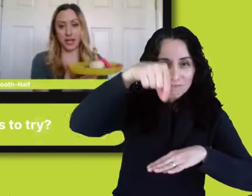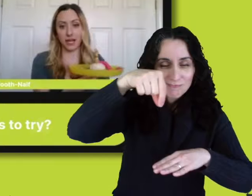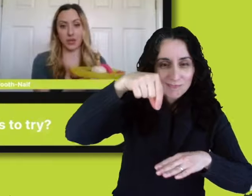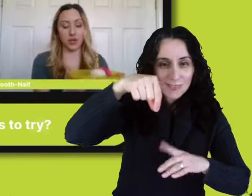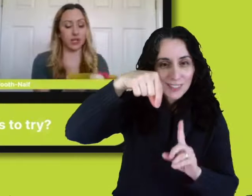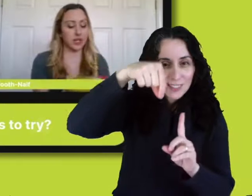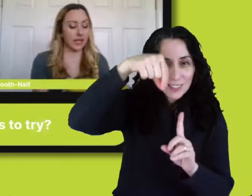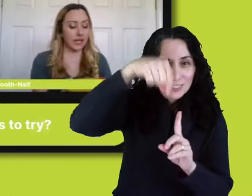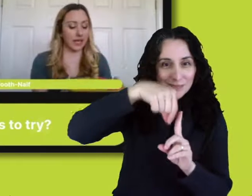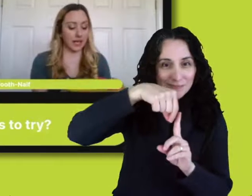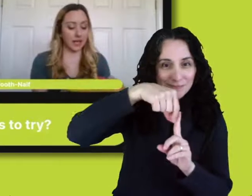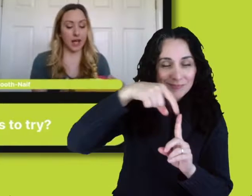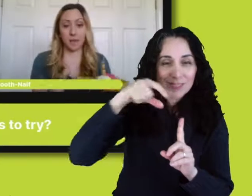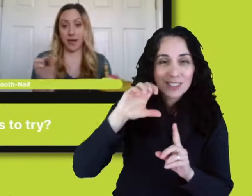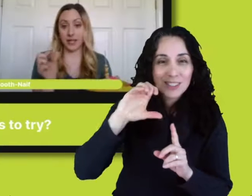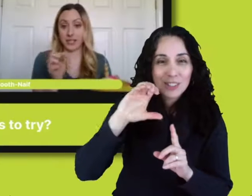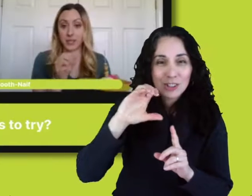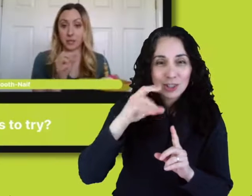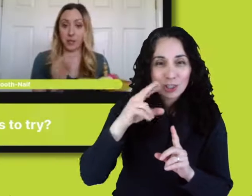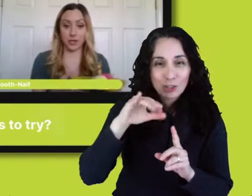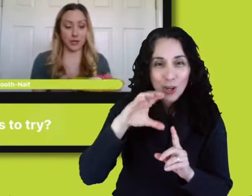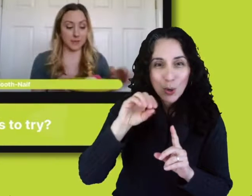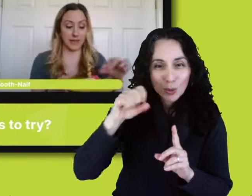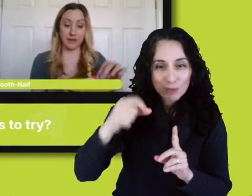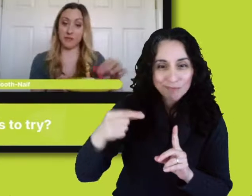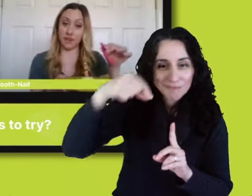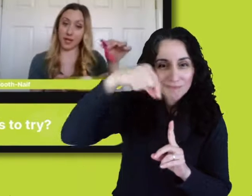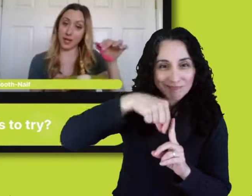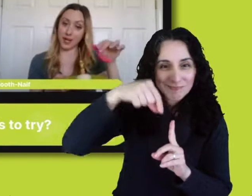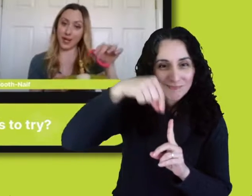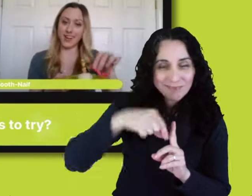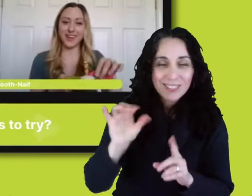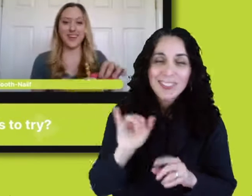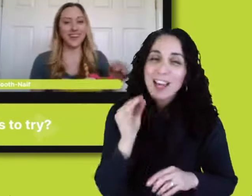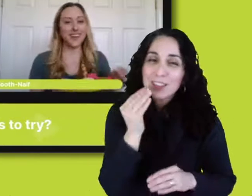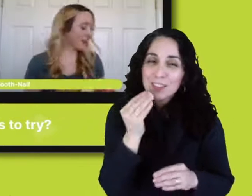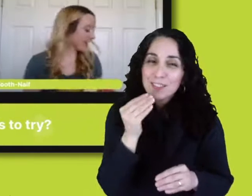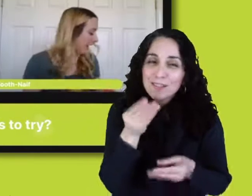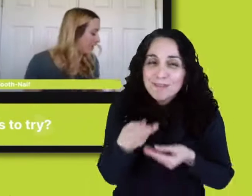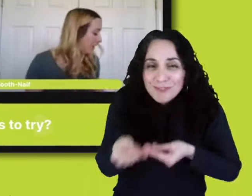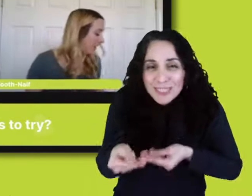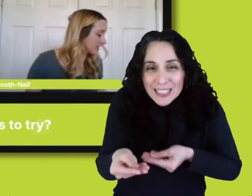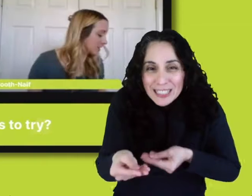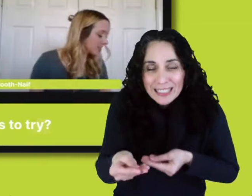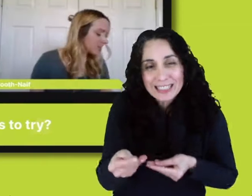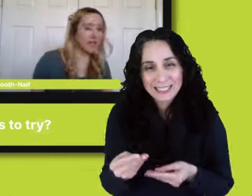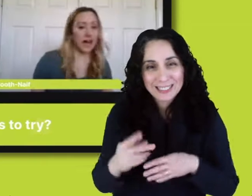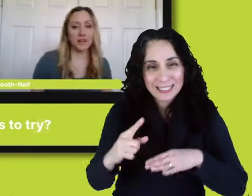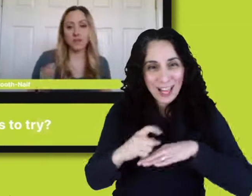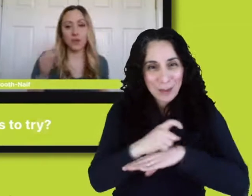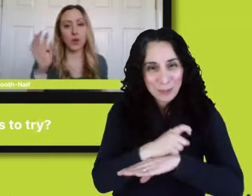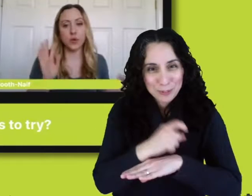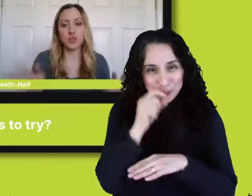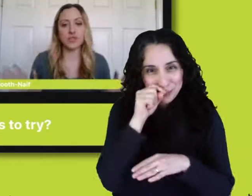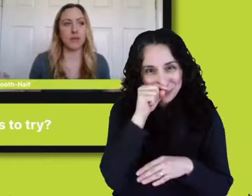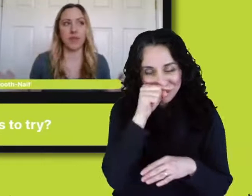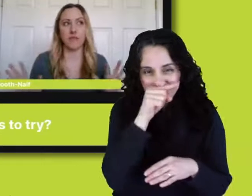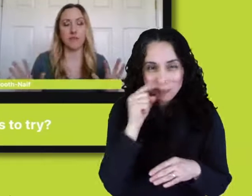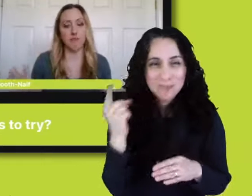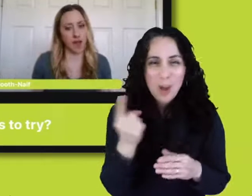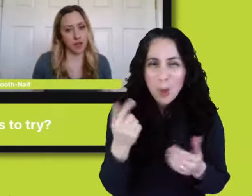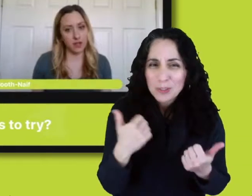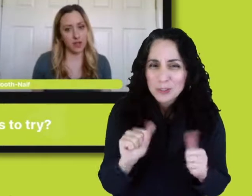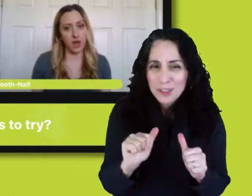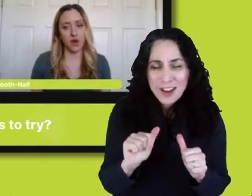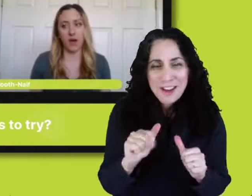the spaghetti noodle and practice, pincher grasping and feeding her caterpillar. So there's a lot of, we always just make